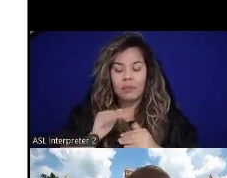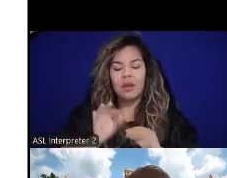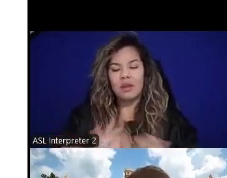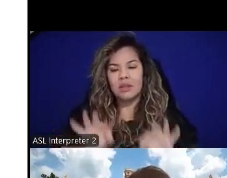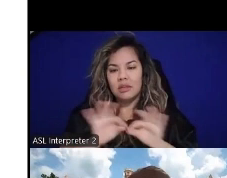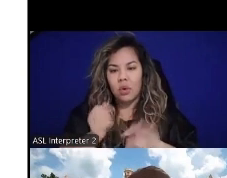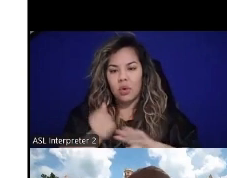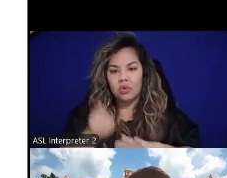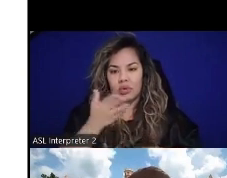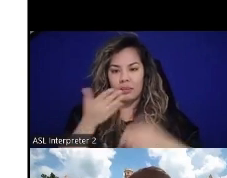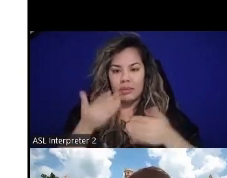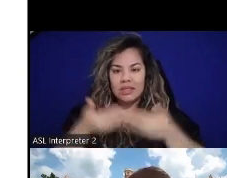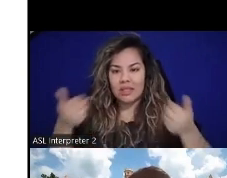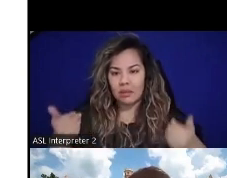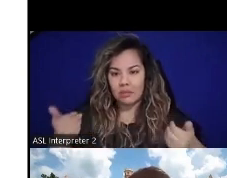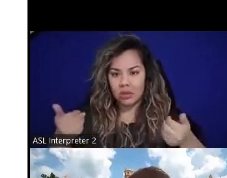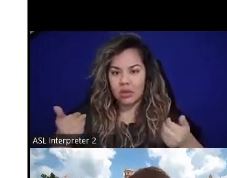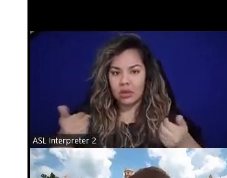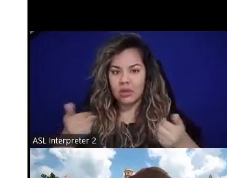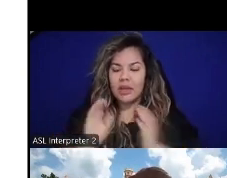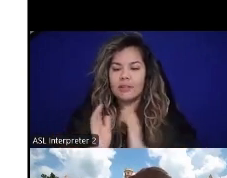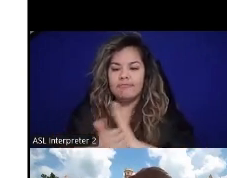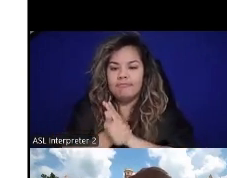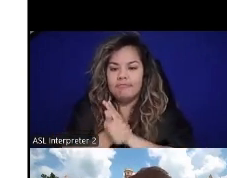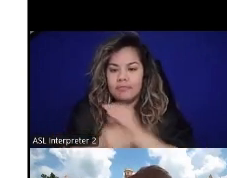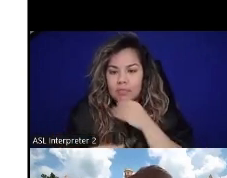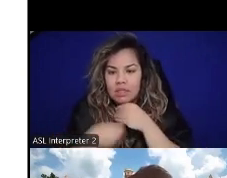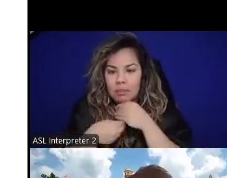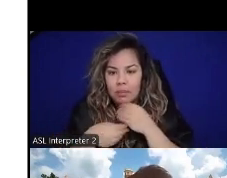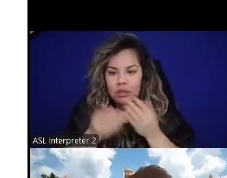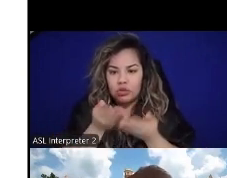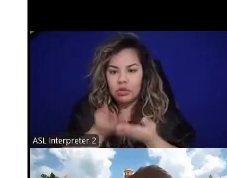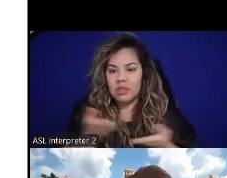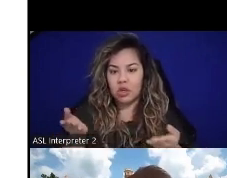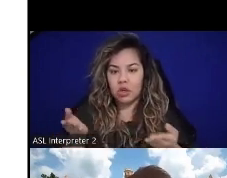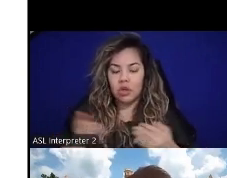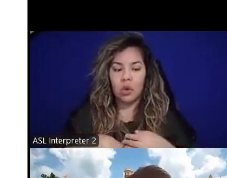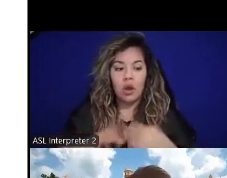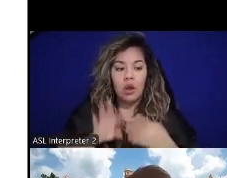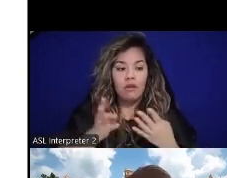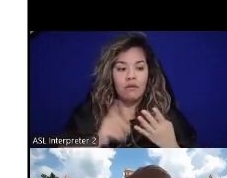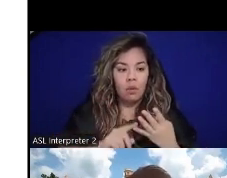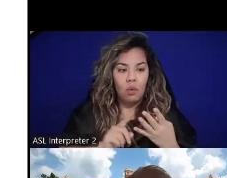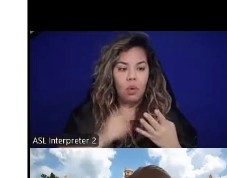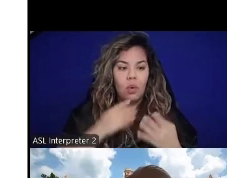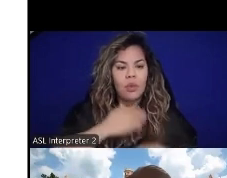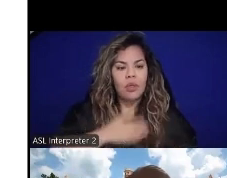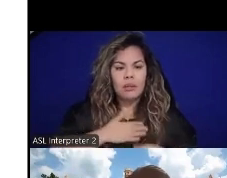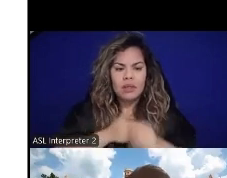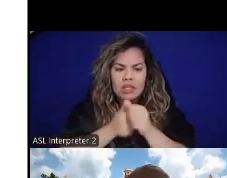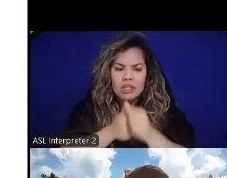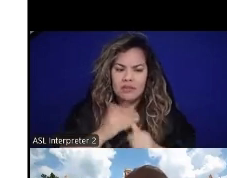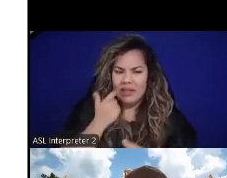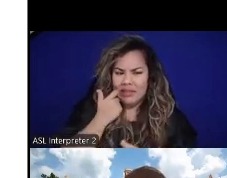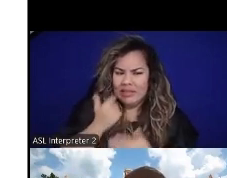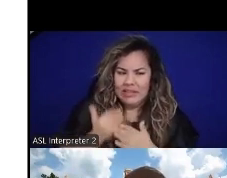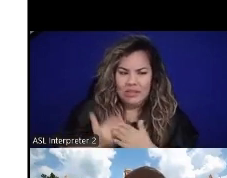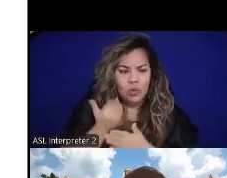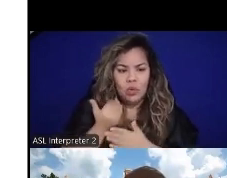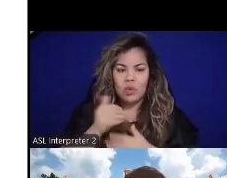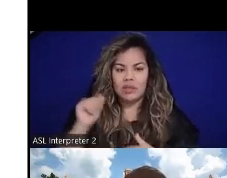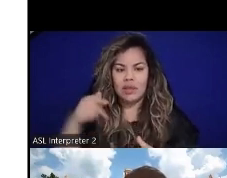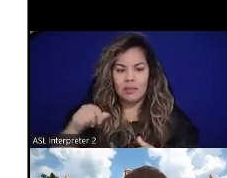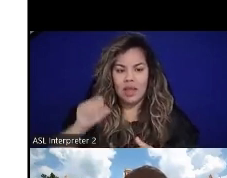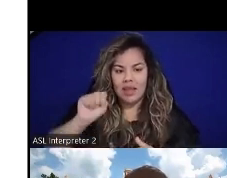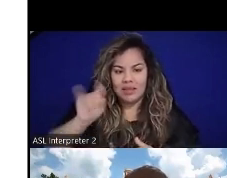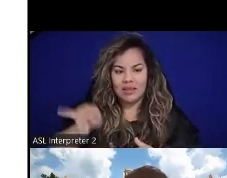them separately as supplementary materials. Fourth, please follow the newest APA style for the entire